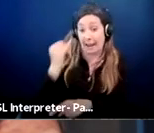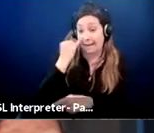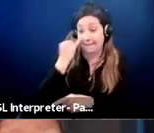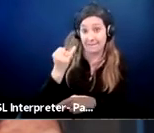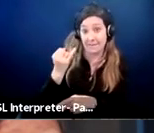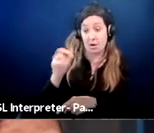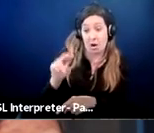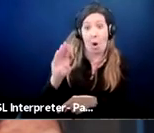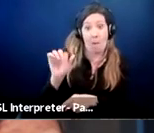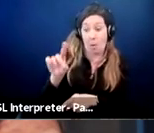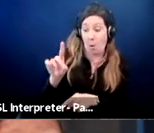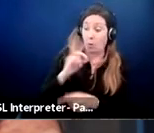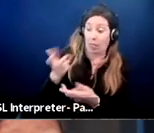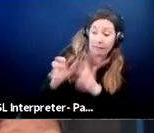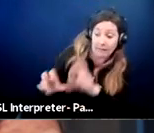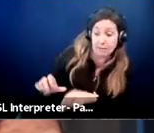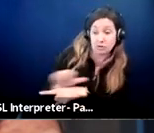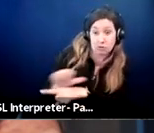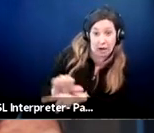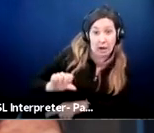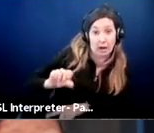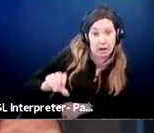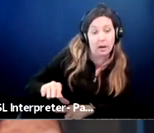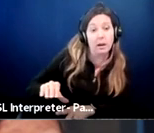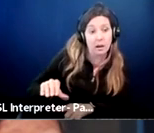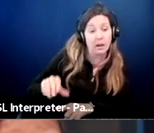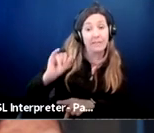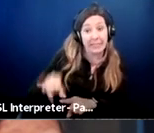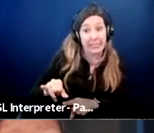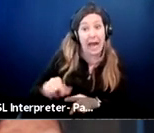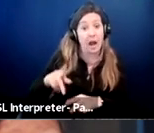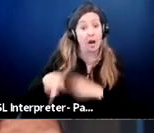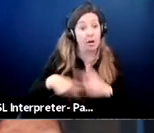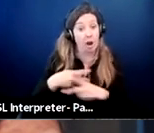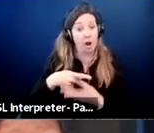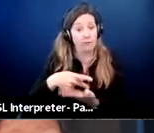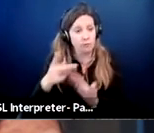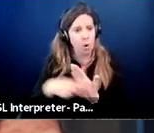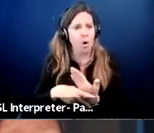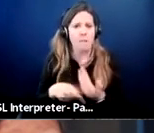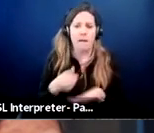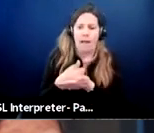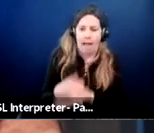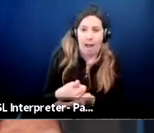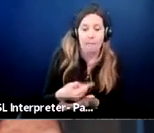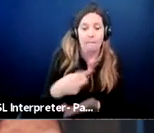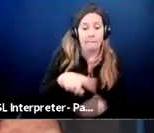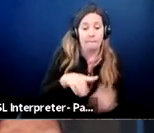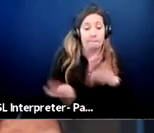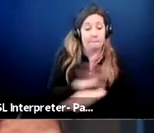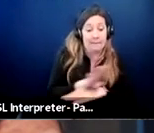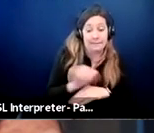know, we'll train you, we'll invest in you. So these initiatives utilize to go and hire and be more competitive in the